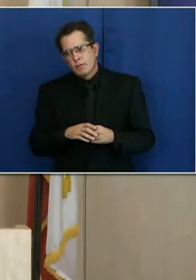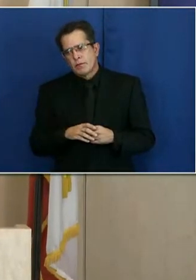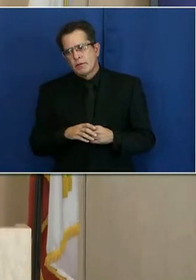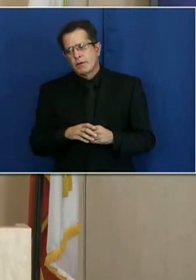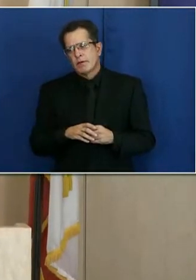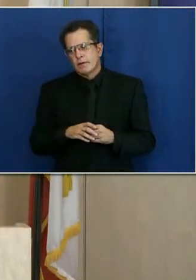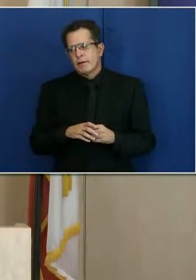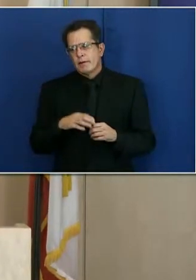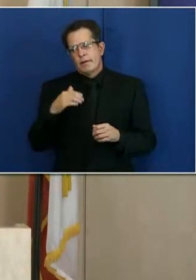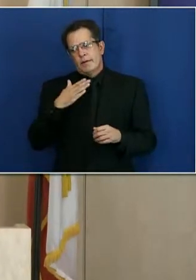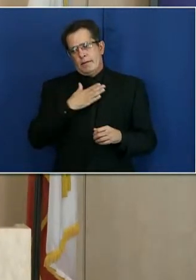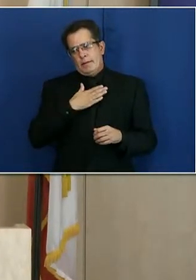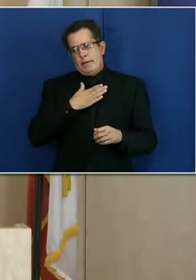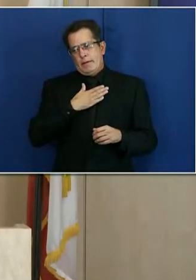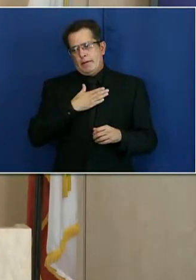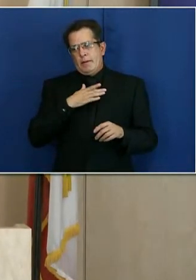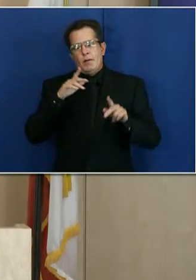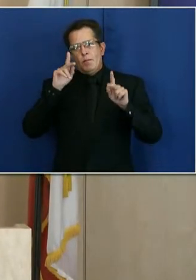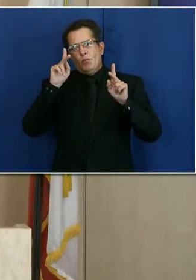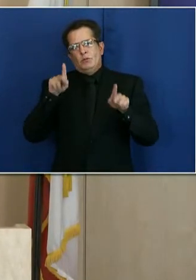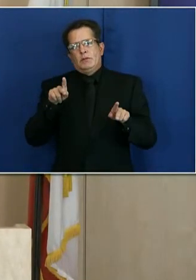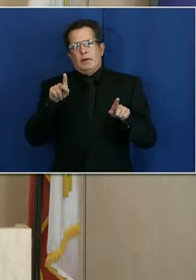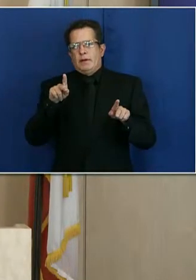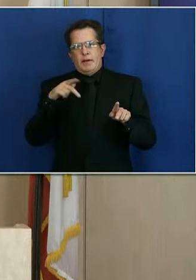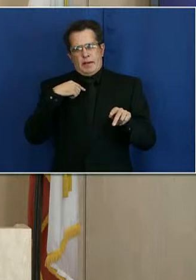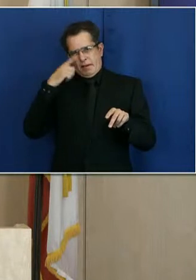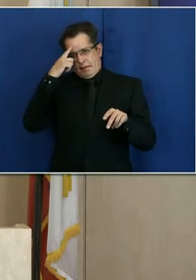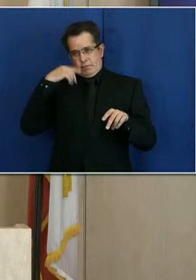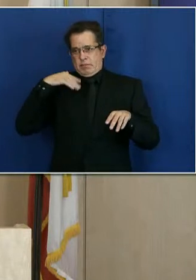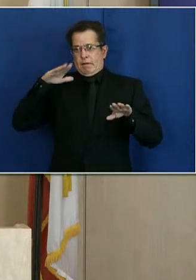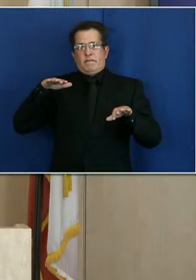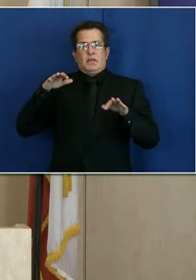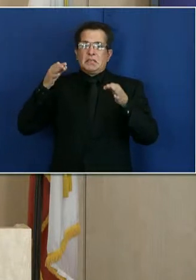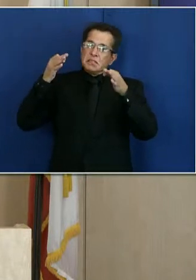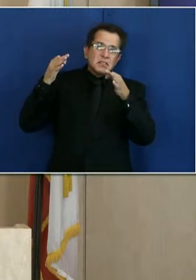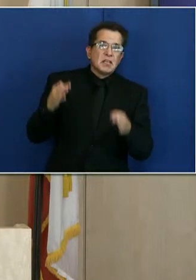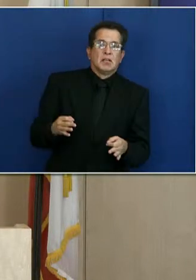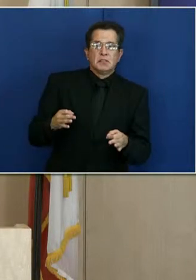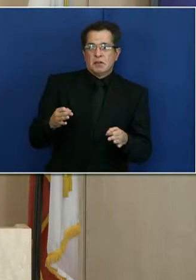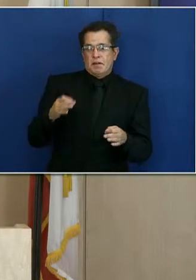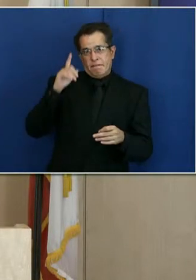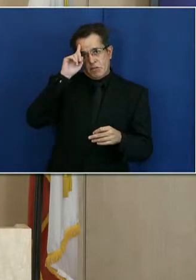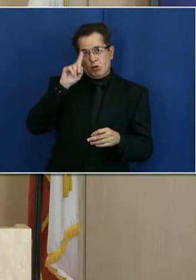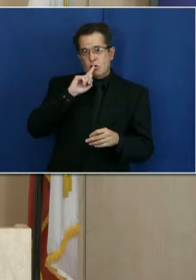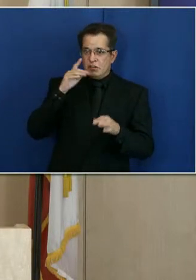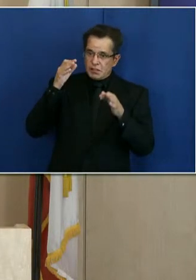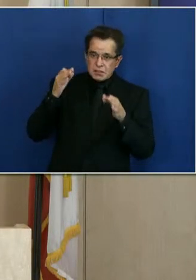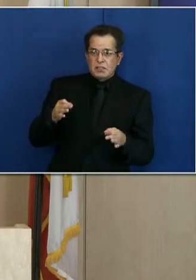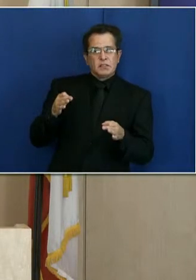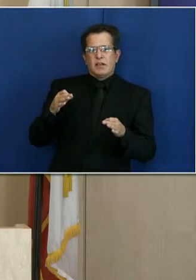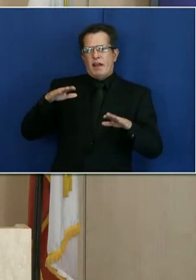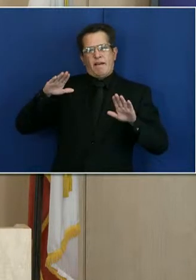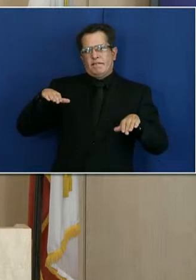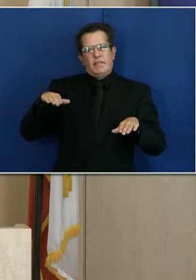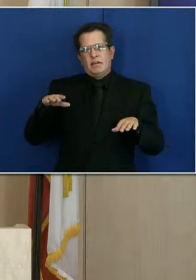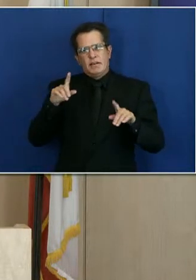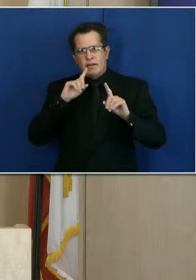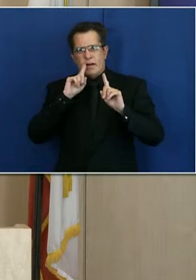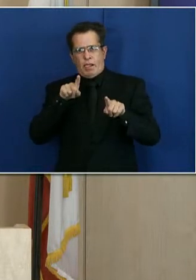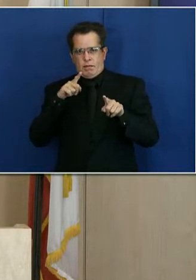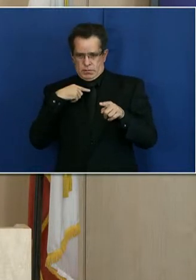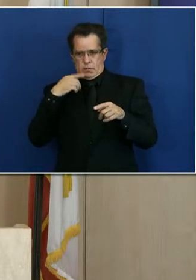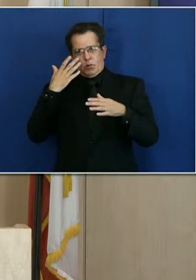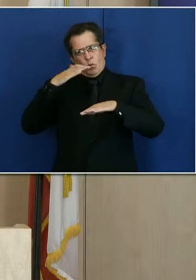I'm definitely not a person who likes to think of this, our fate is sealed type of attitude, to be honest with you. I think that what we should be doing is looking at our